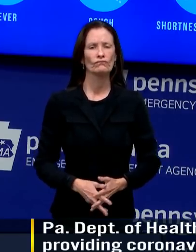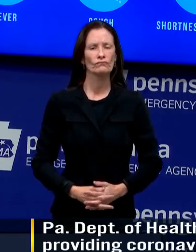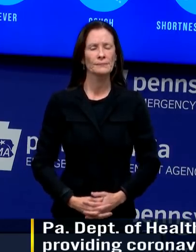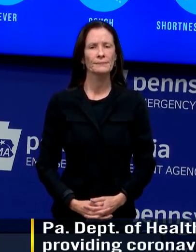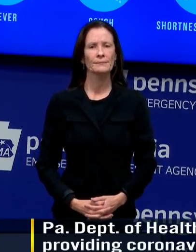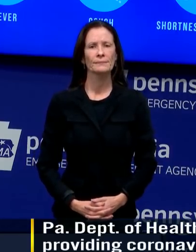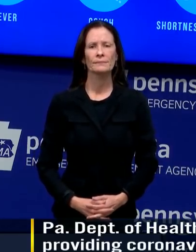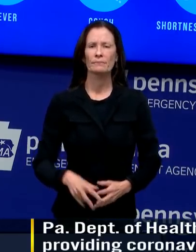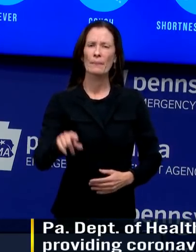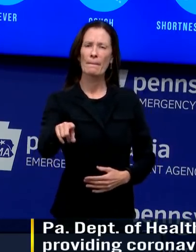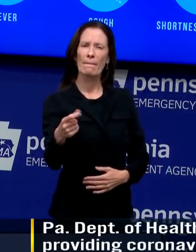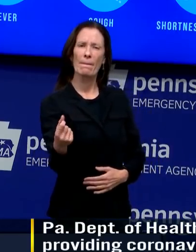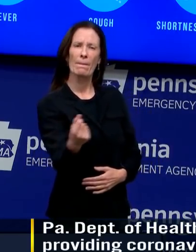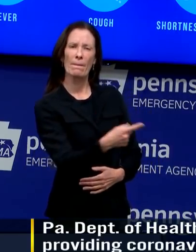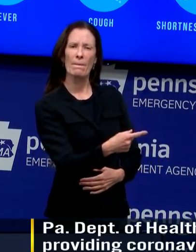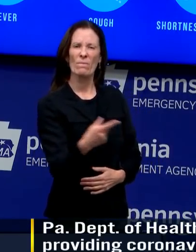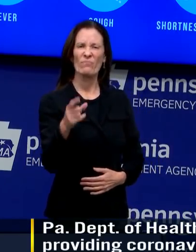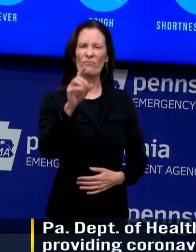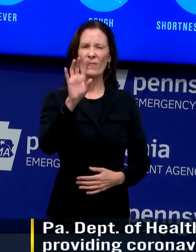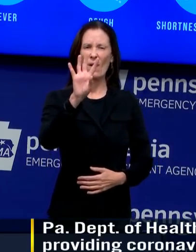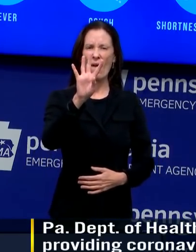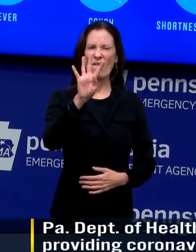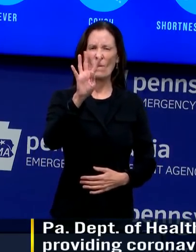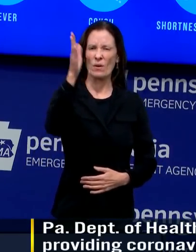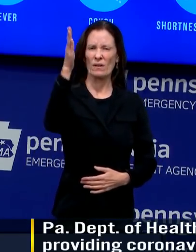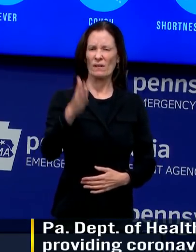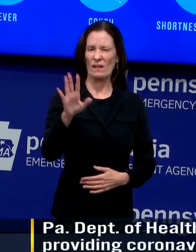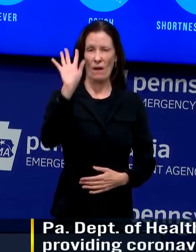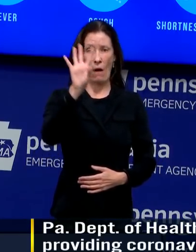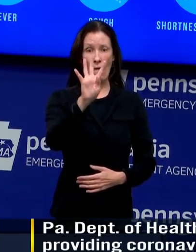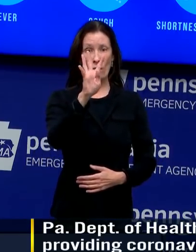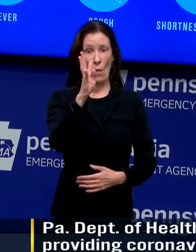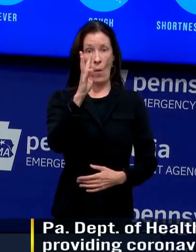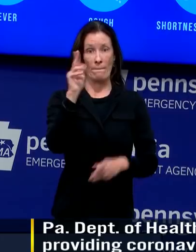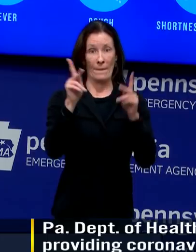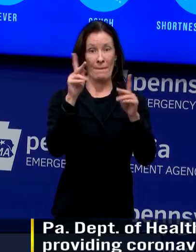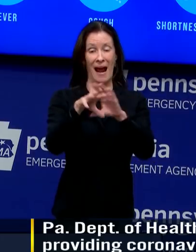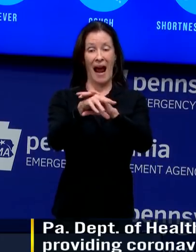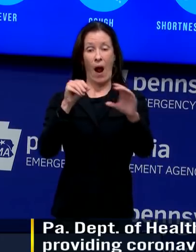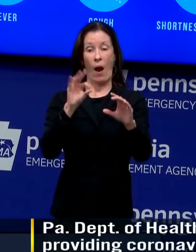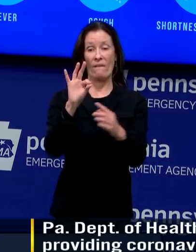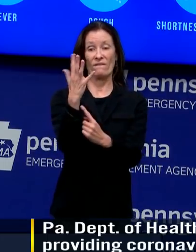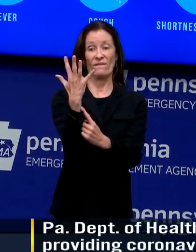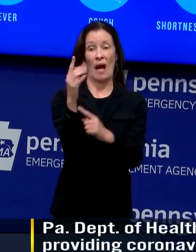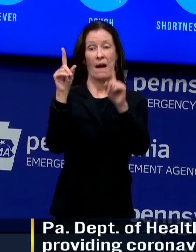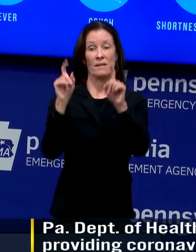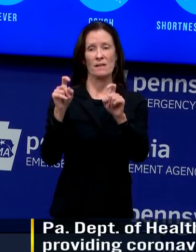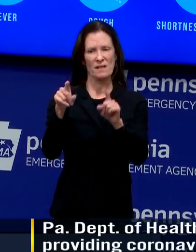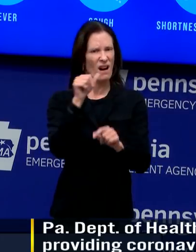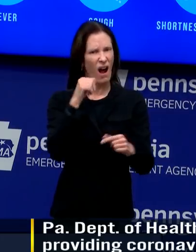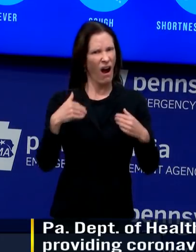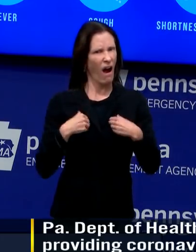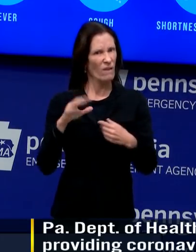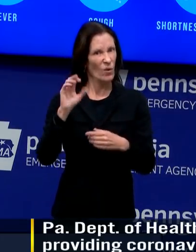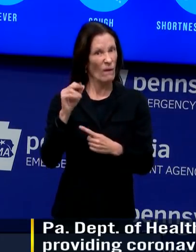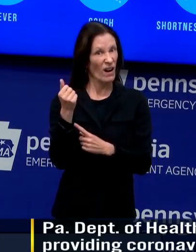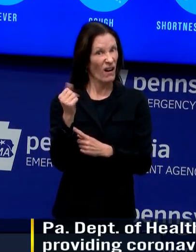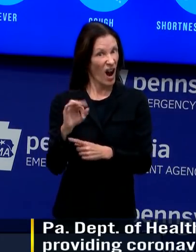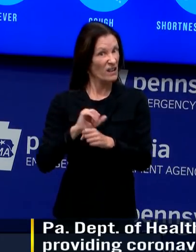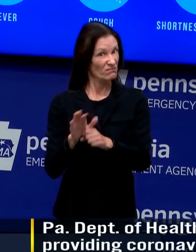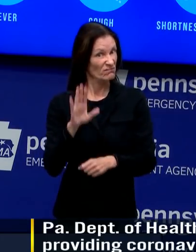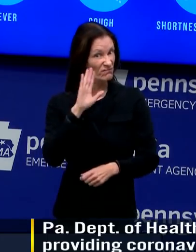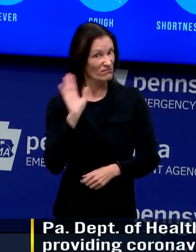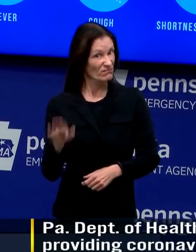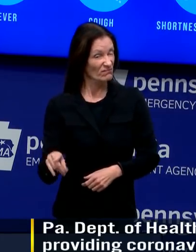listed as a cause or a contributing factor in a death if no test has been done? Well, so it depends upon the circumstances for